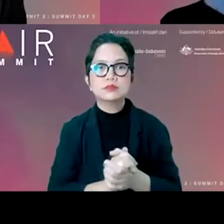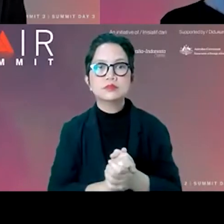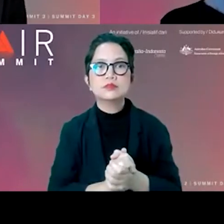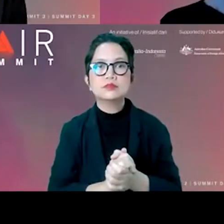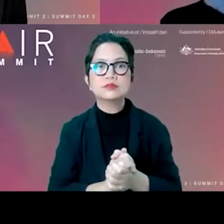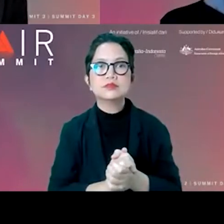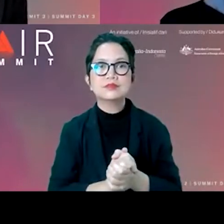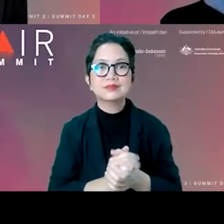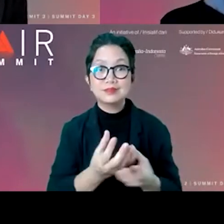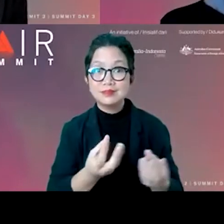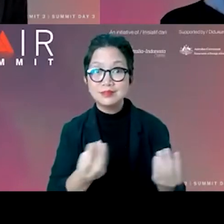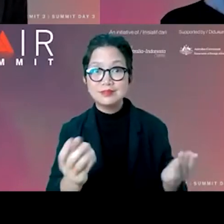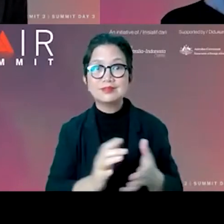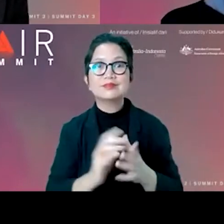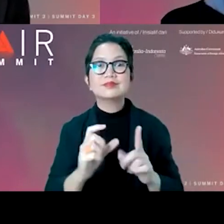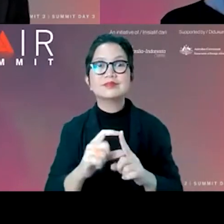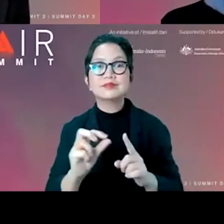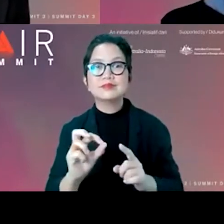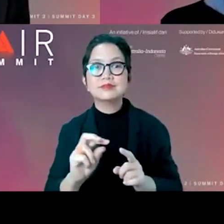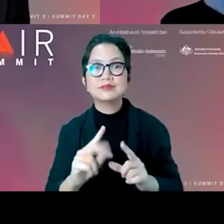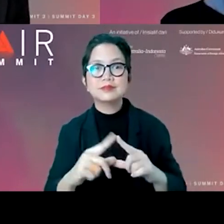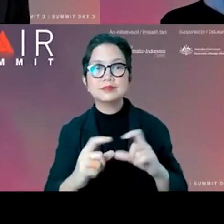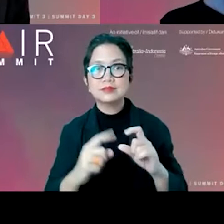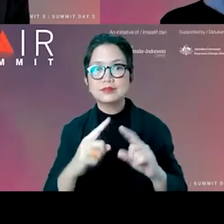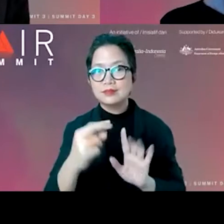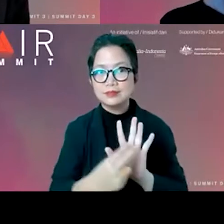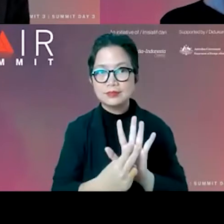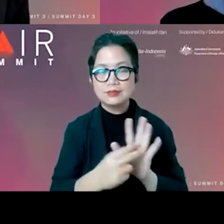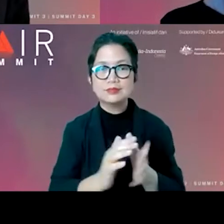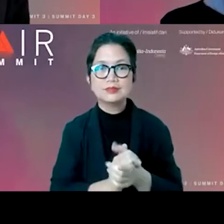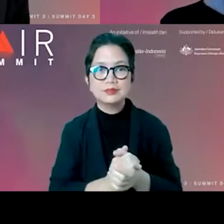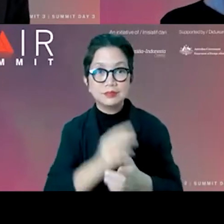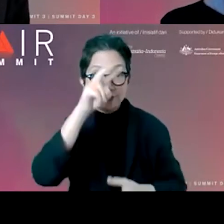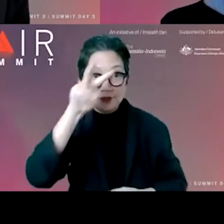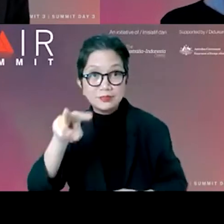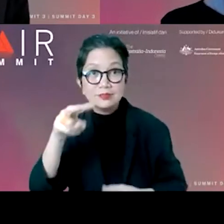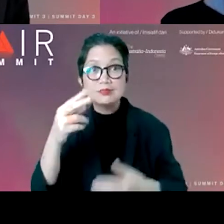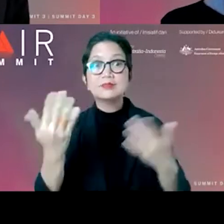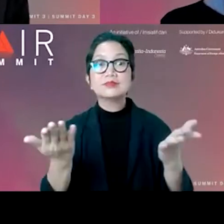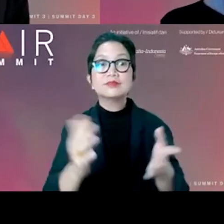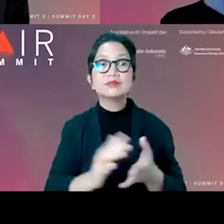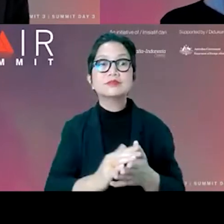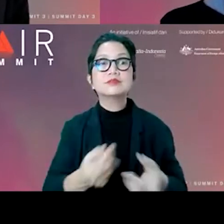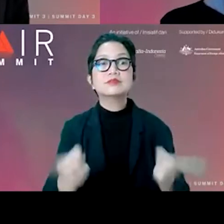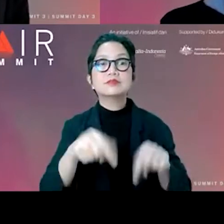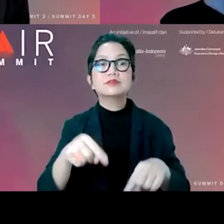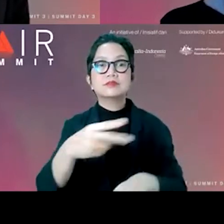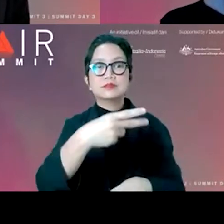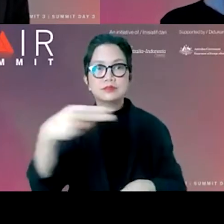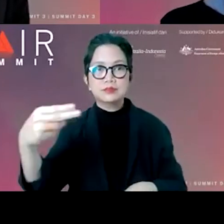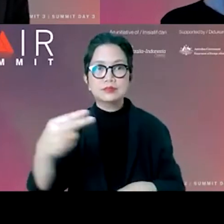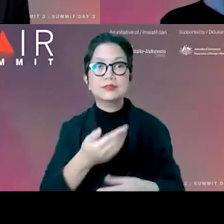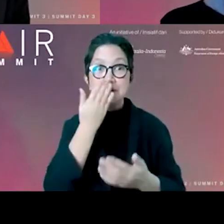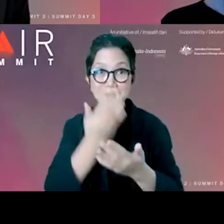a grounds eye view of what's happening in that country. Thank you all very much for joining us today. It's much